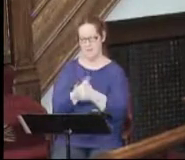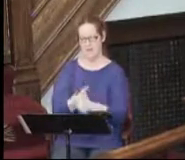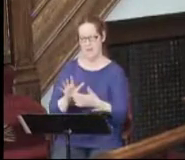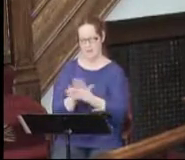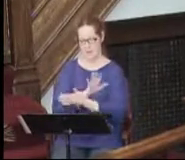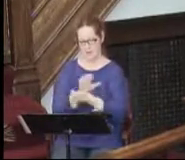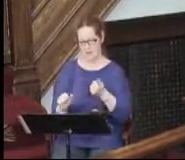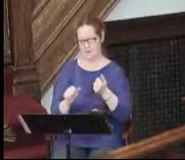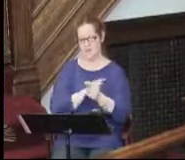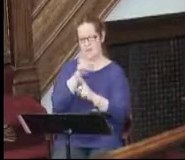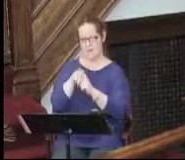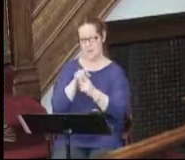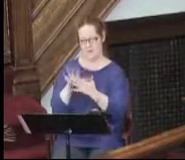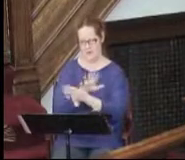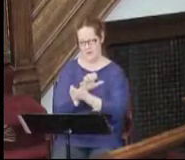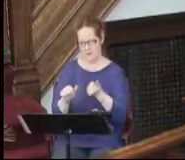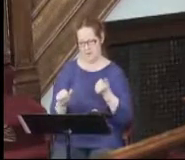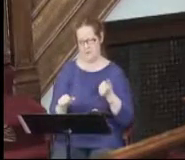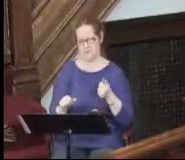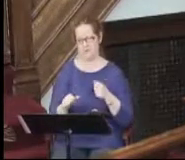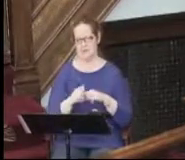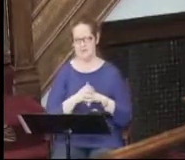and the threat of violence.